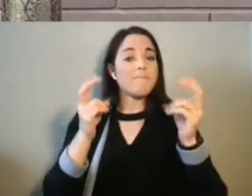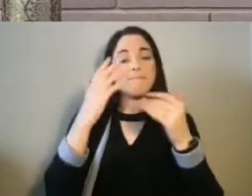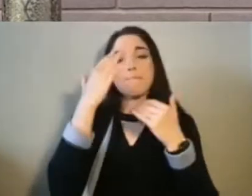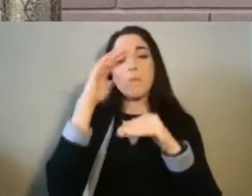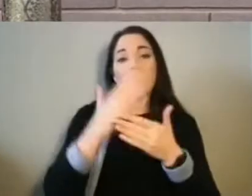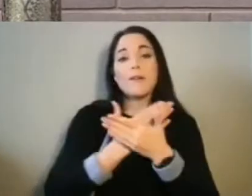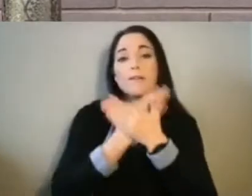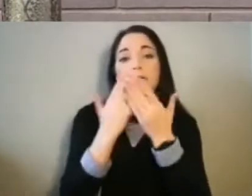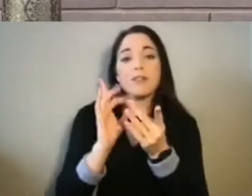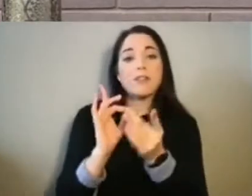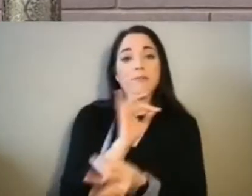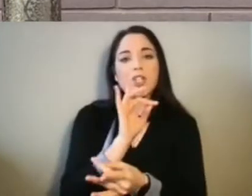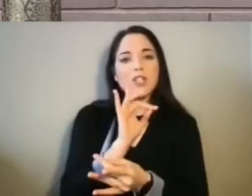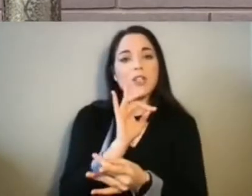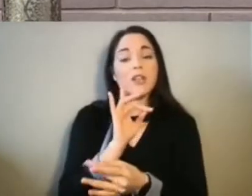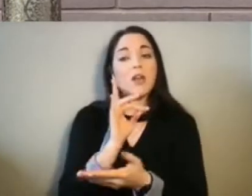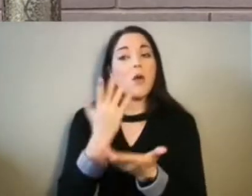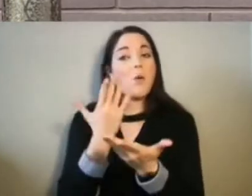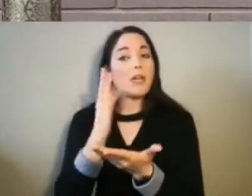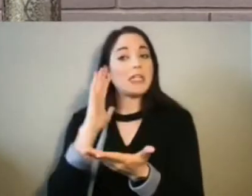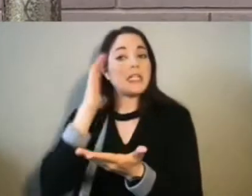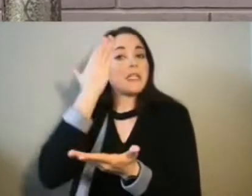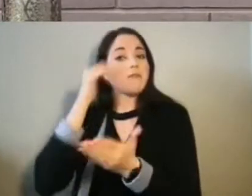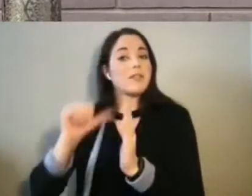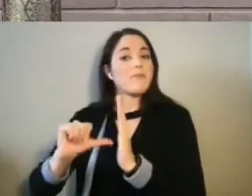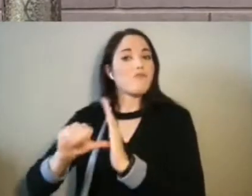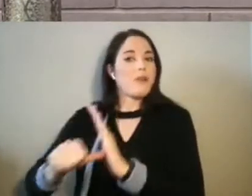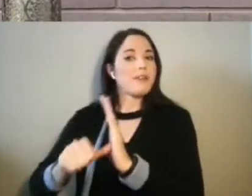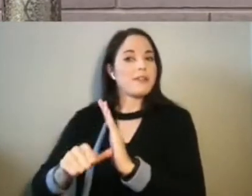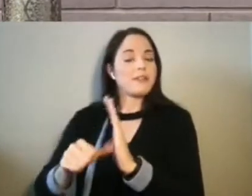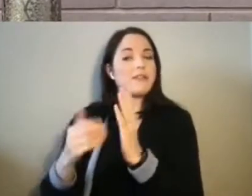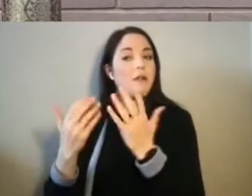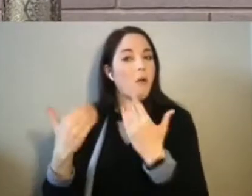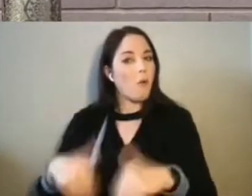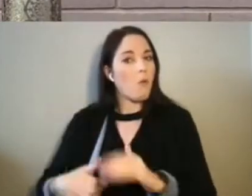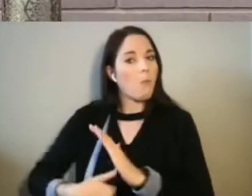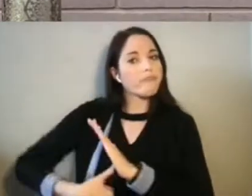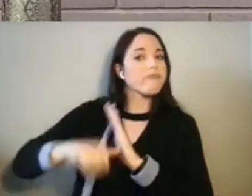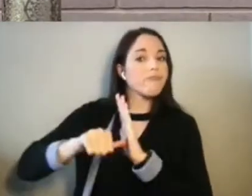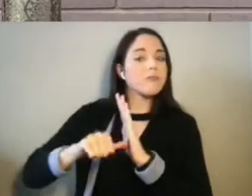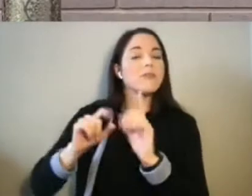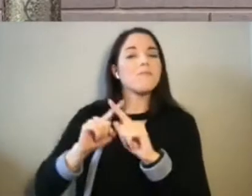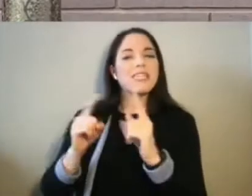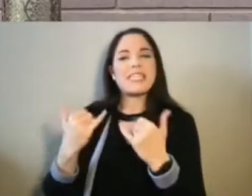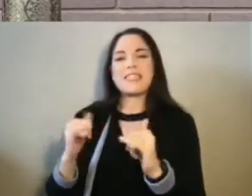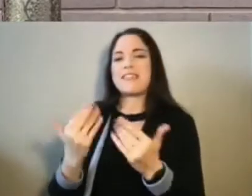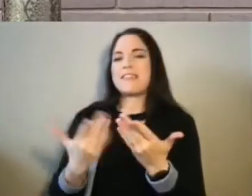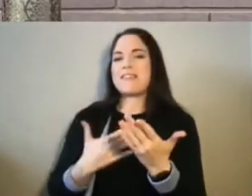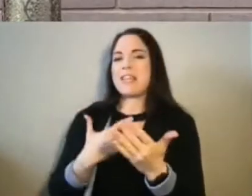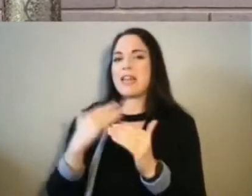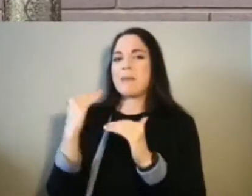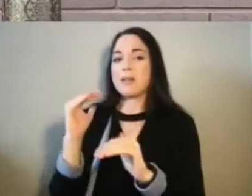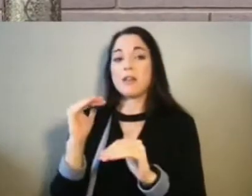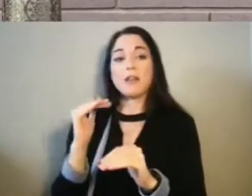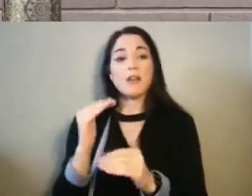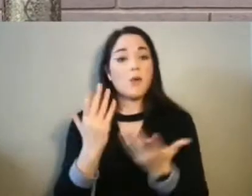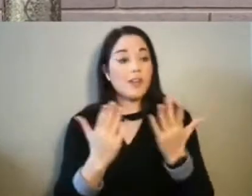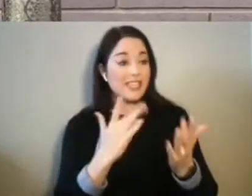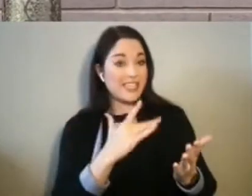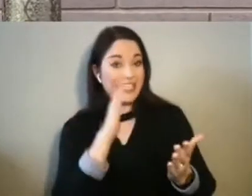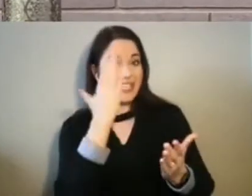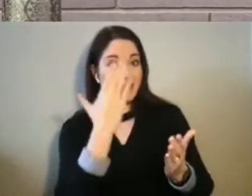In our scripture today from Mark 13, one of the disciples is impressed by the temple in